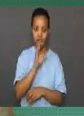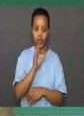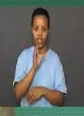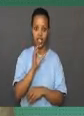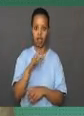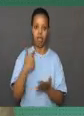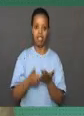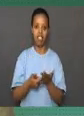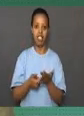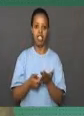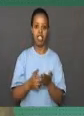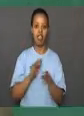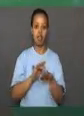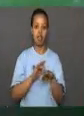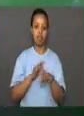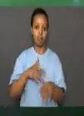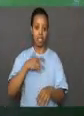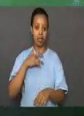sensory organ.